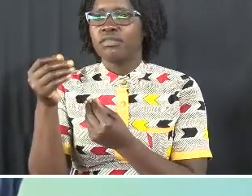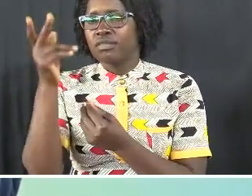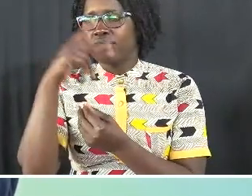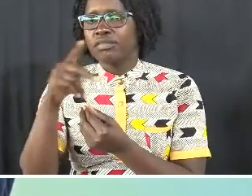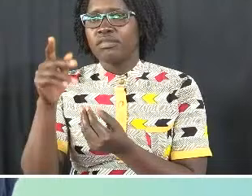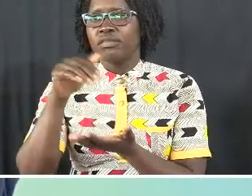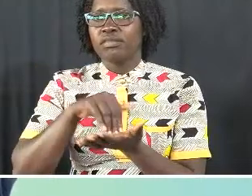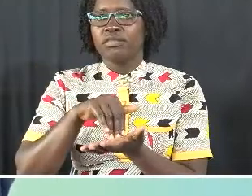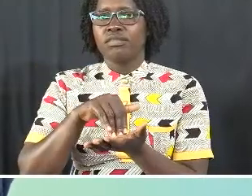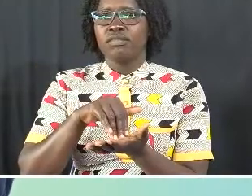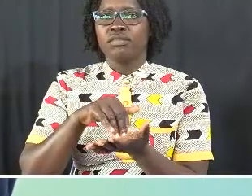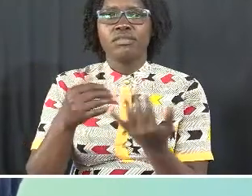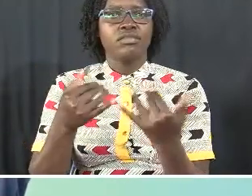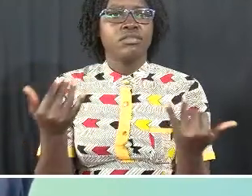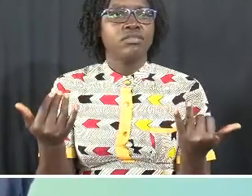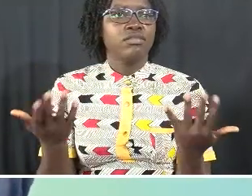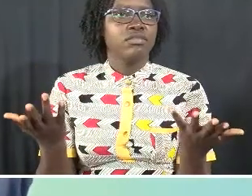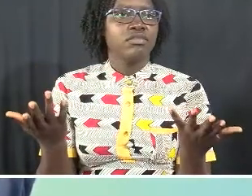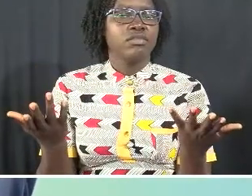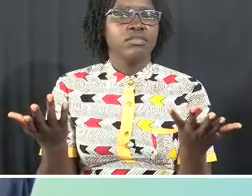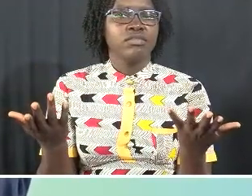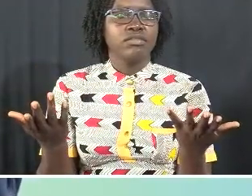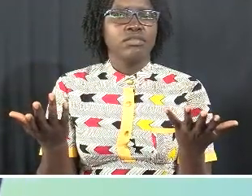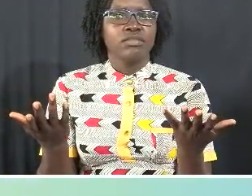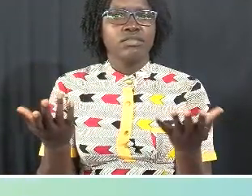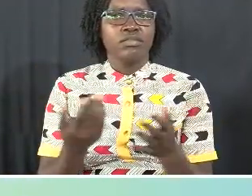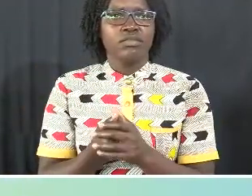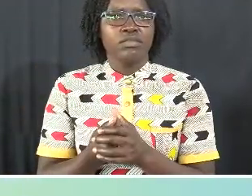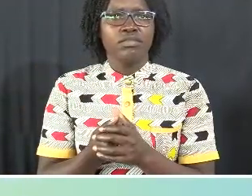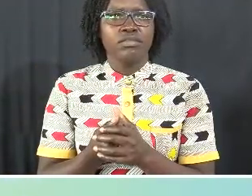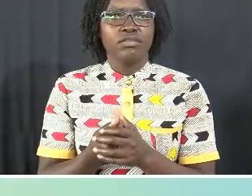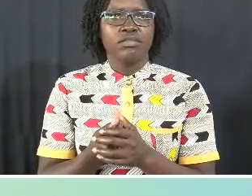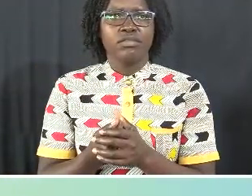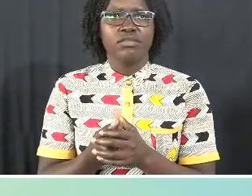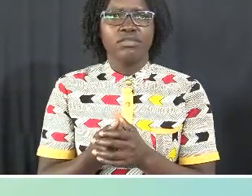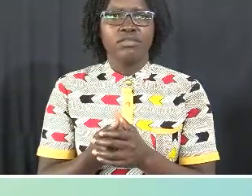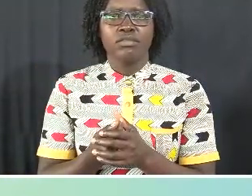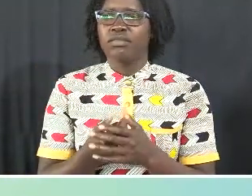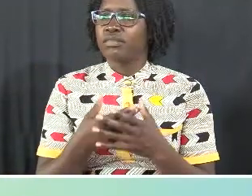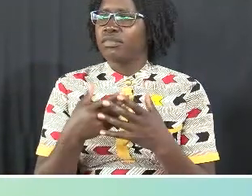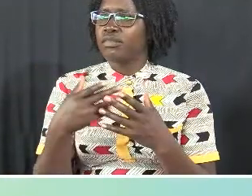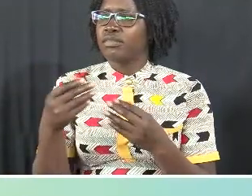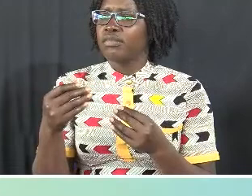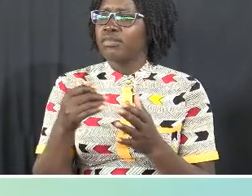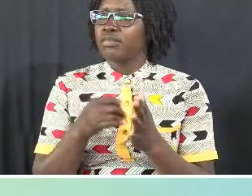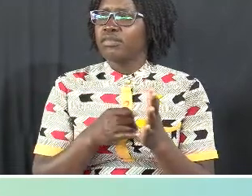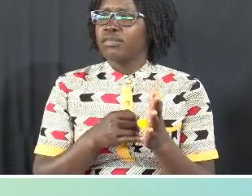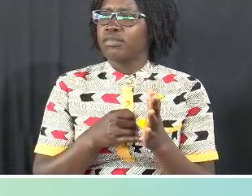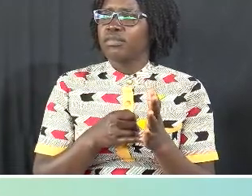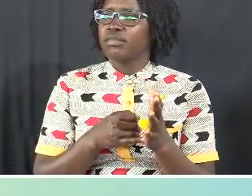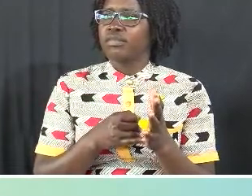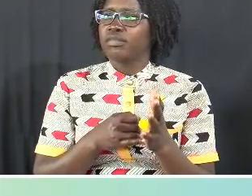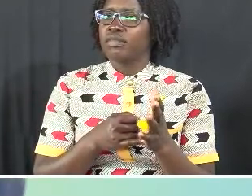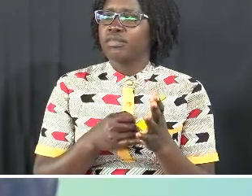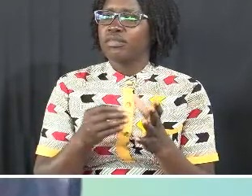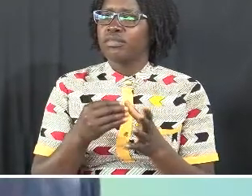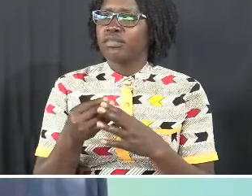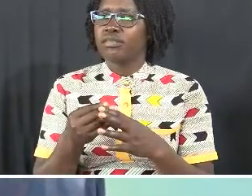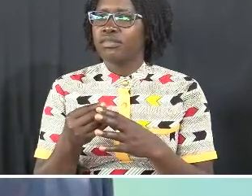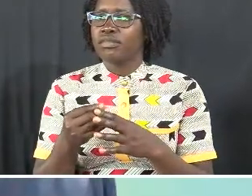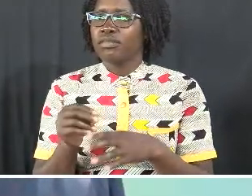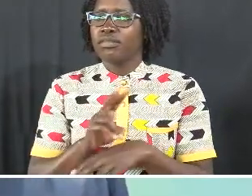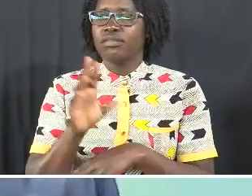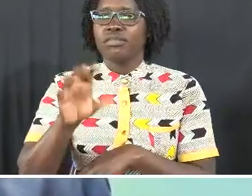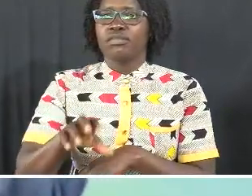again? We have online banking nowadays." And the father said, "I like to go to the, just drive to the bank, or you can let me use a matatu."